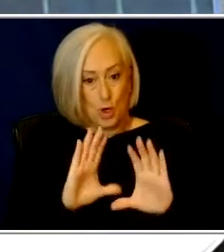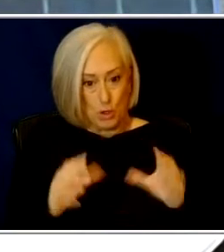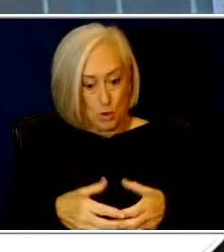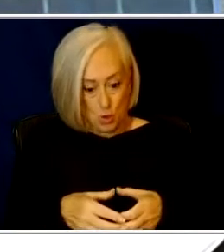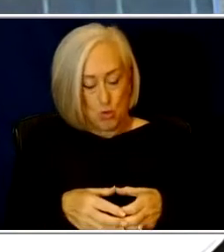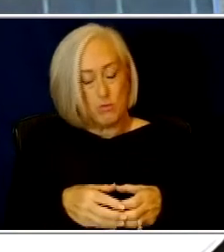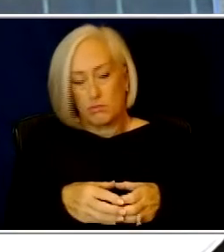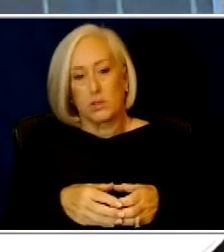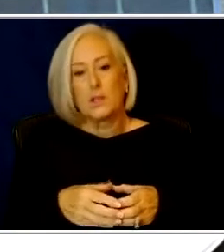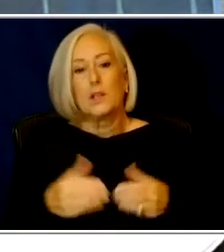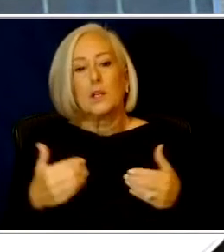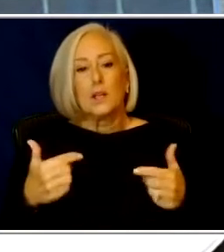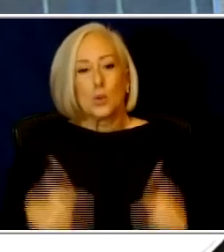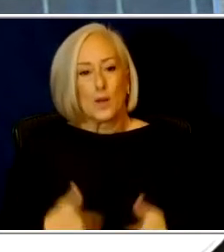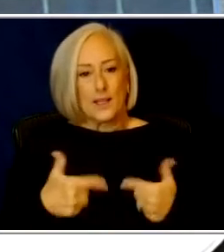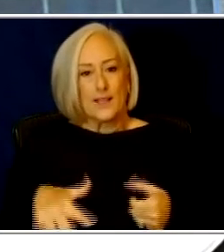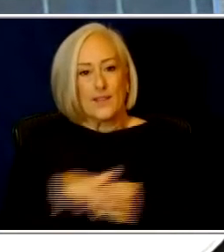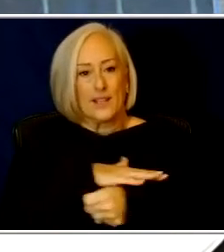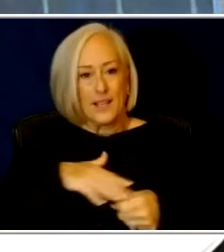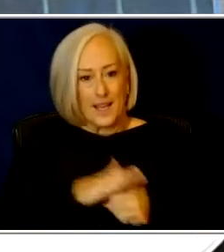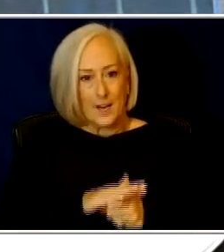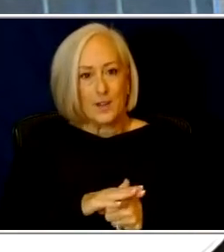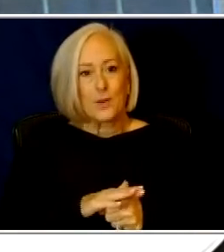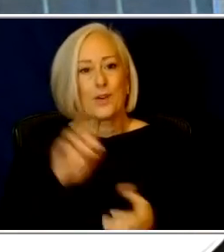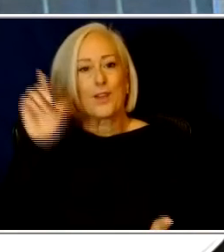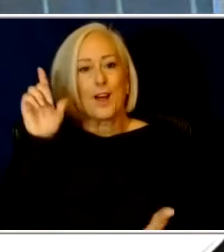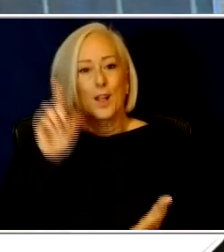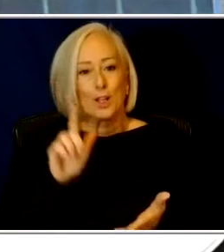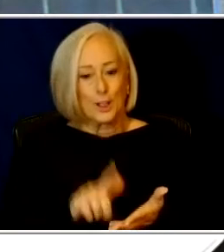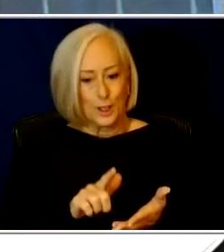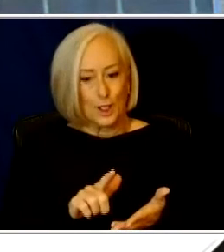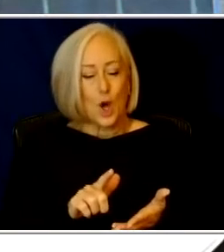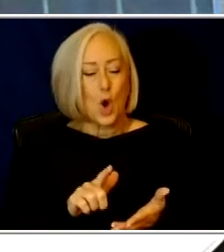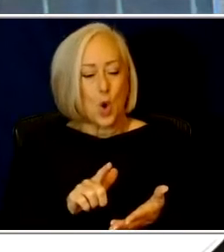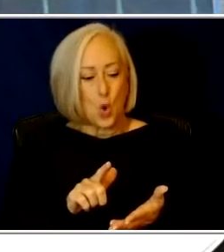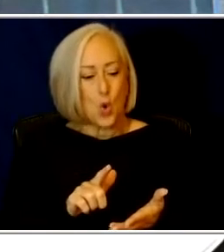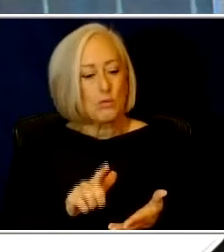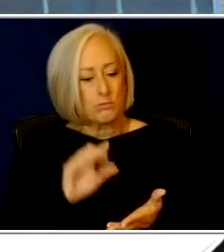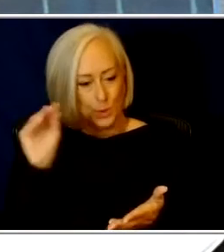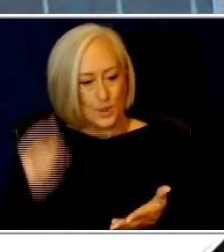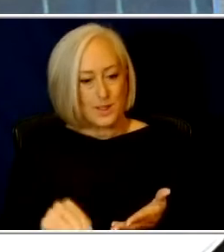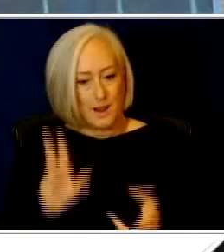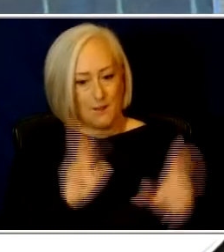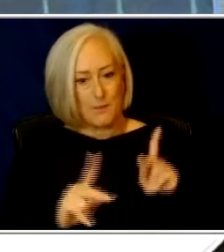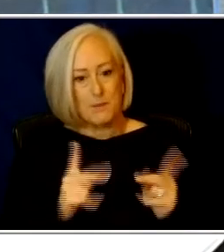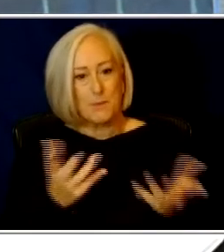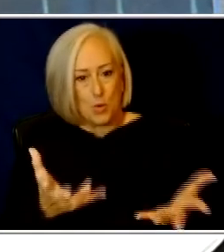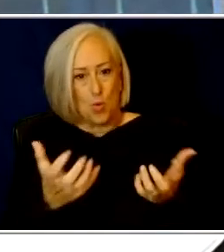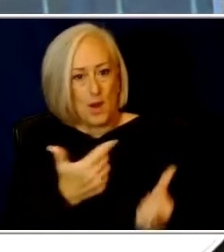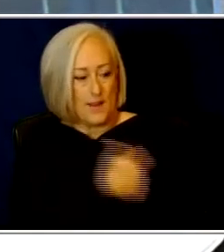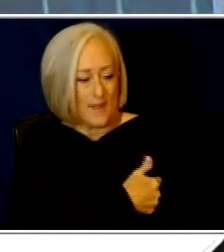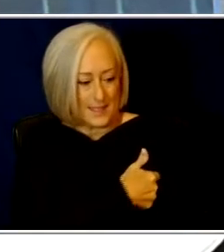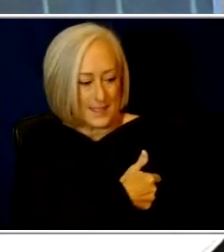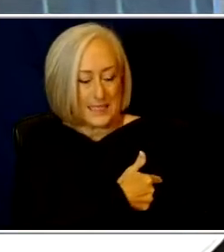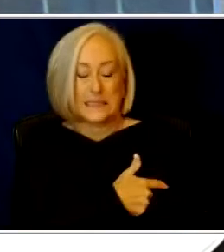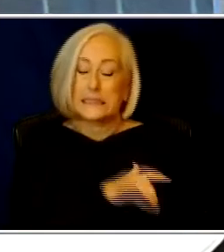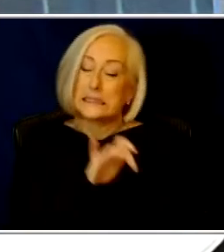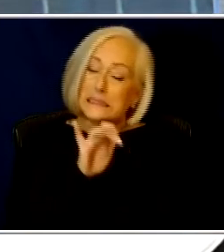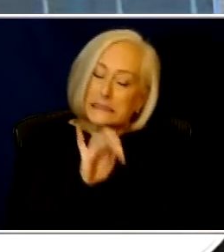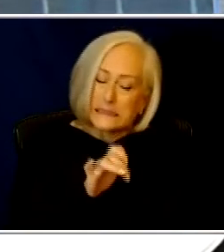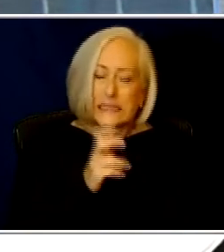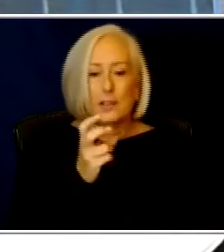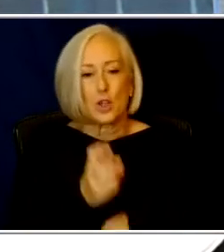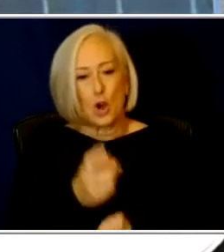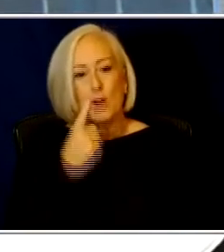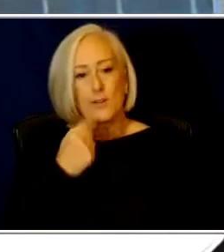a very low degree of enthusiasm for vaccines. And so that has been an issue for us. But one of the